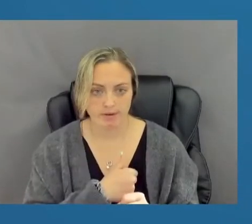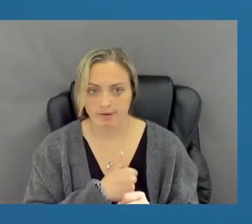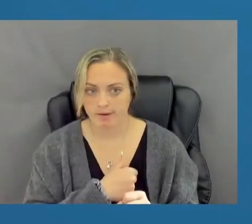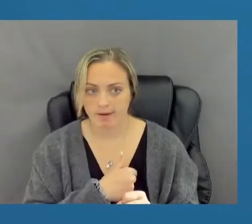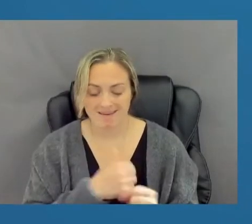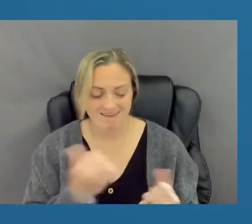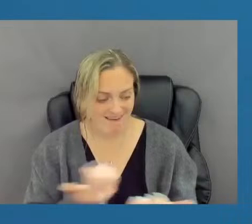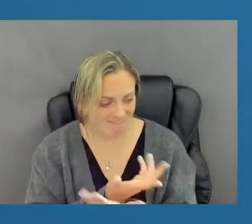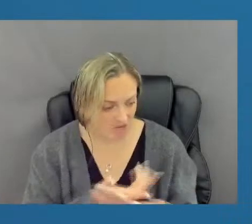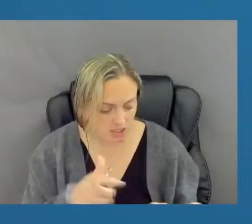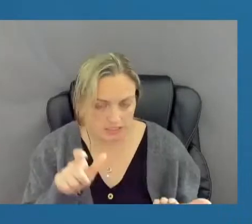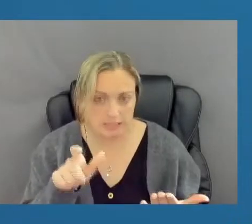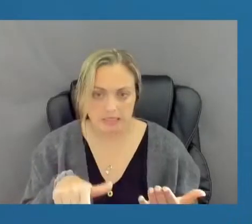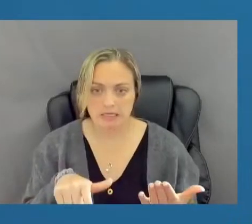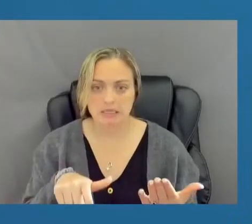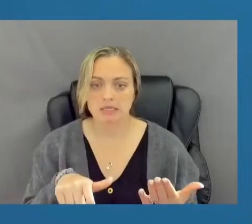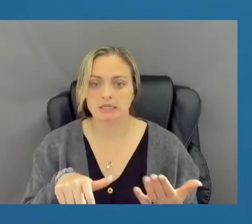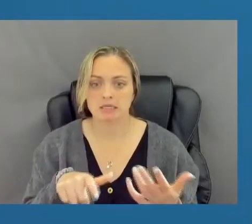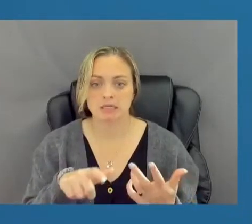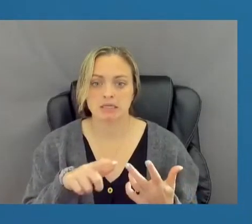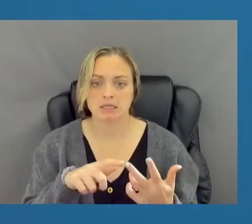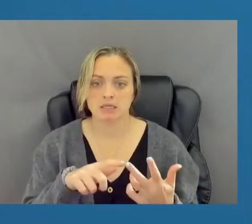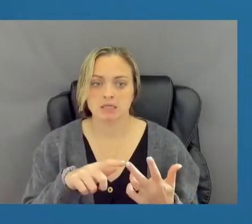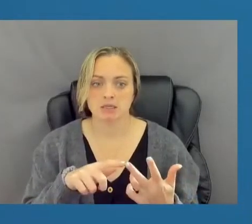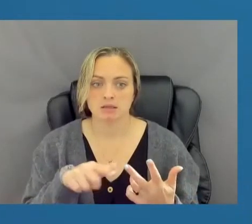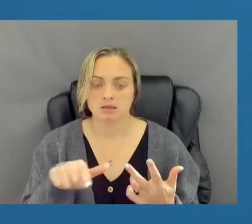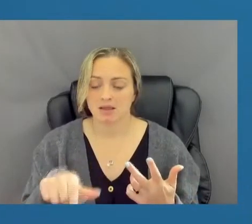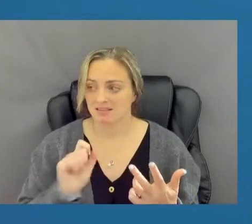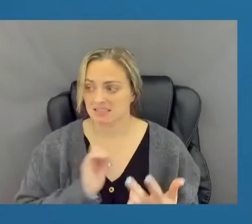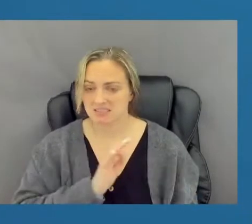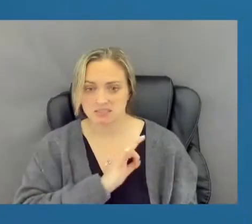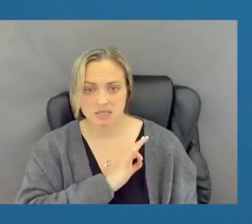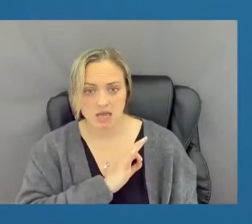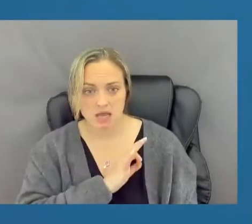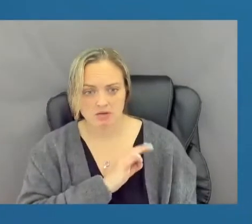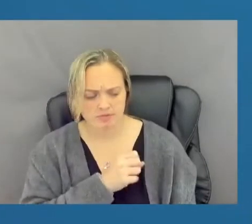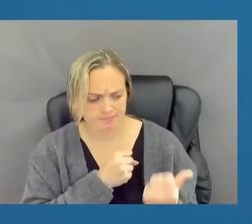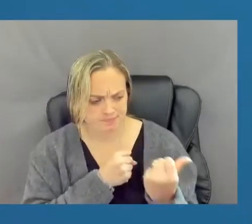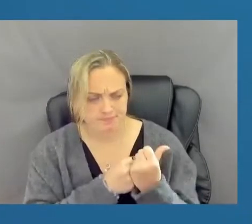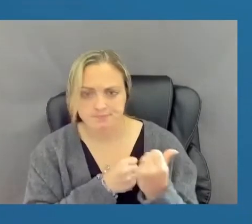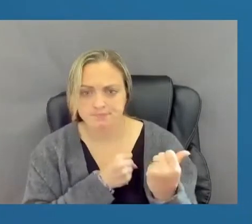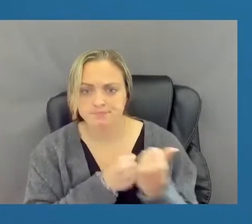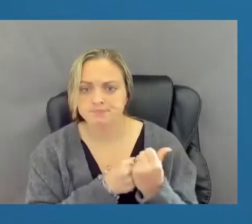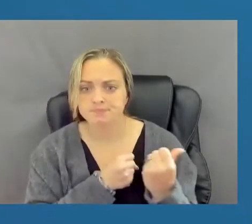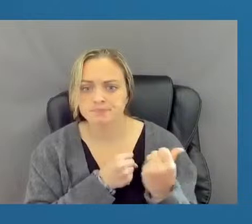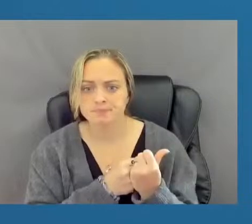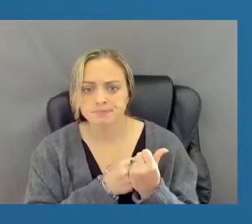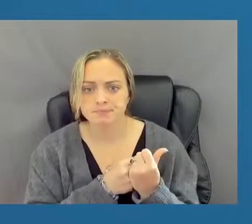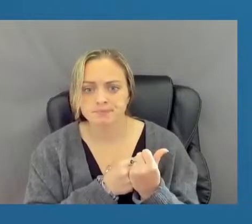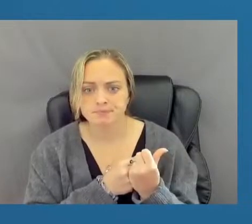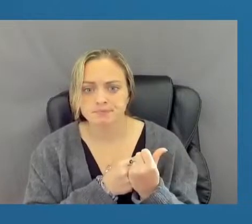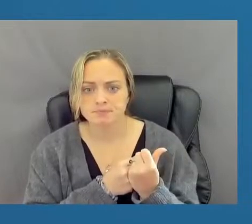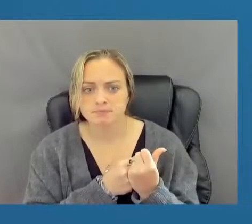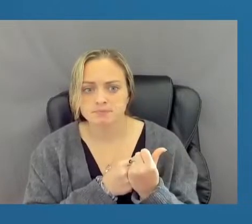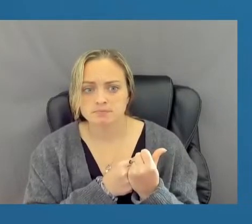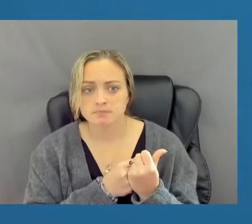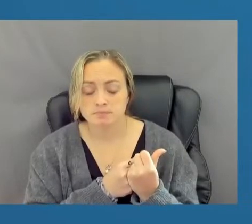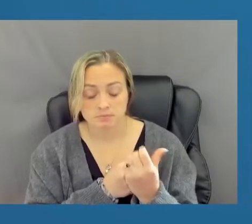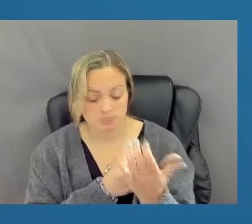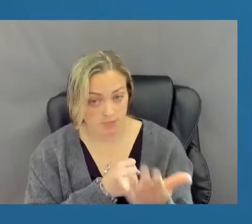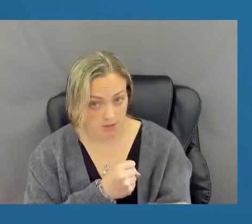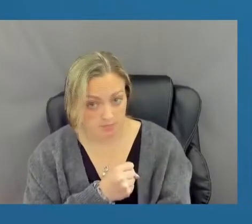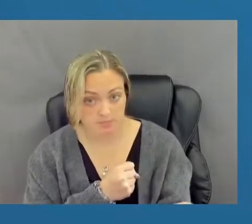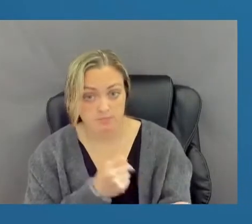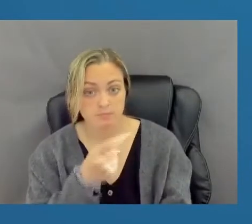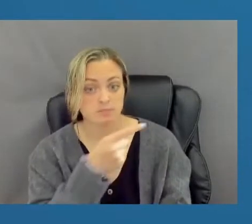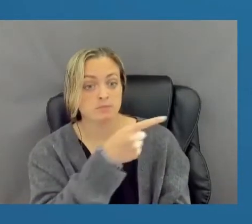needed, and making sure that the staff was supported. And you know what, ladies and gentlemen? She